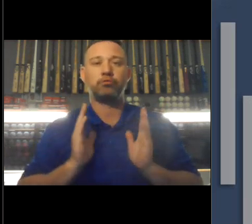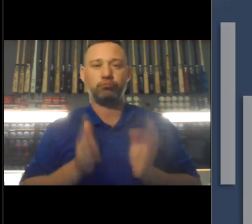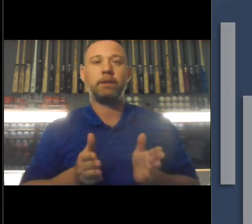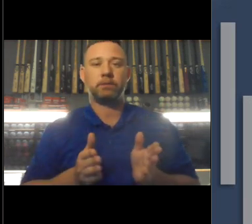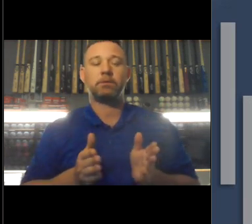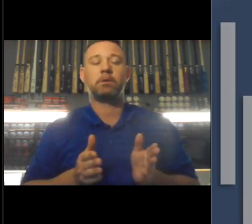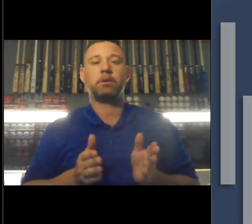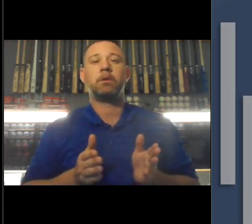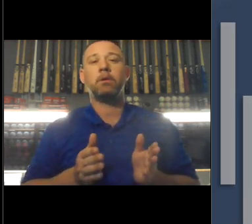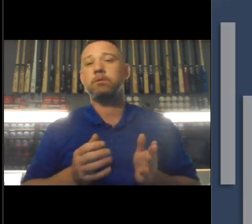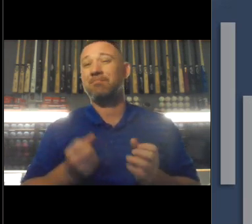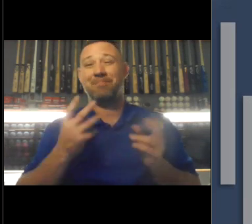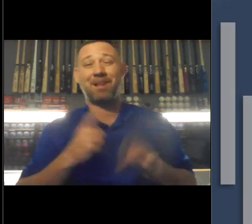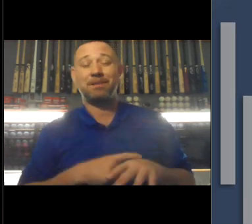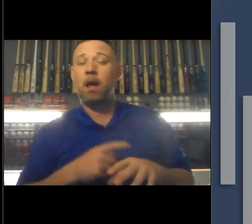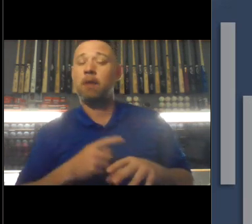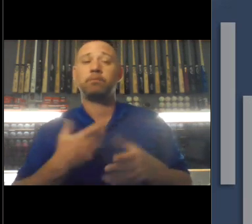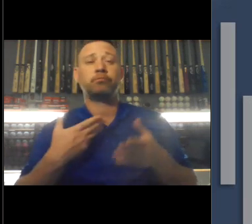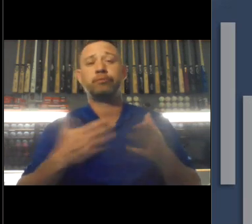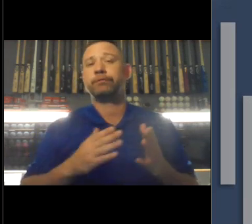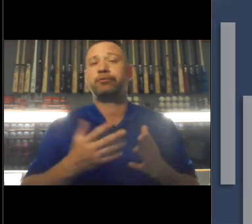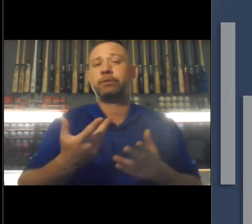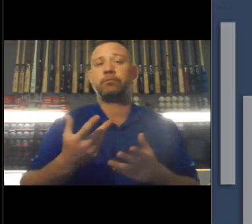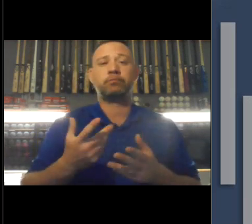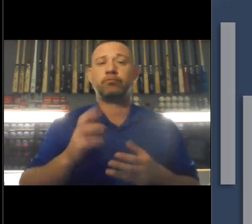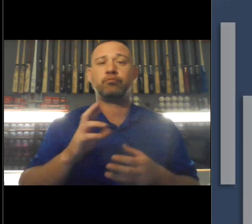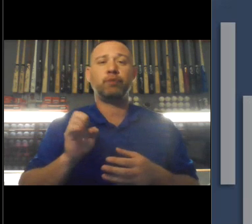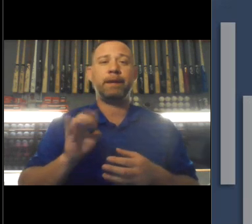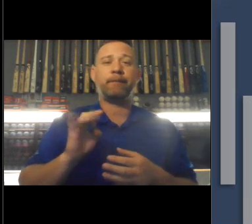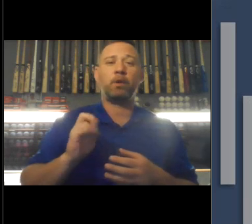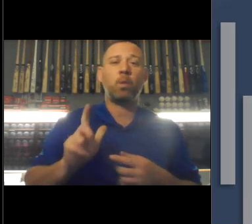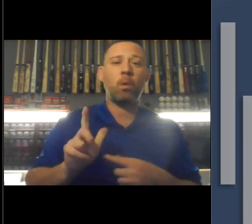of times the trucks are just getting off to refuel. And so